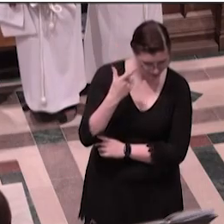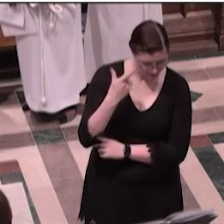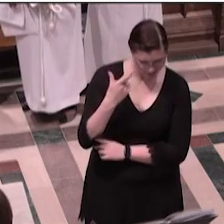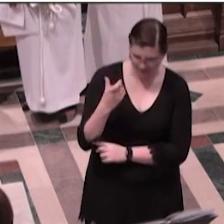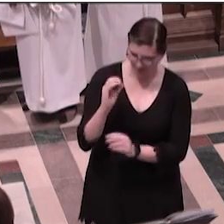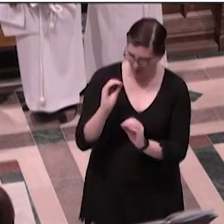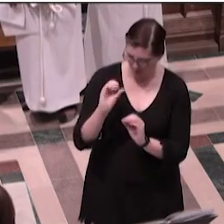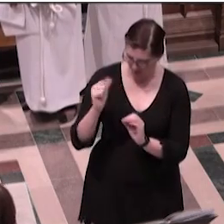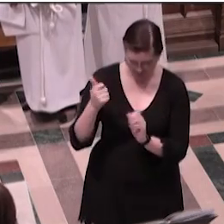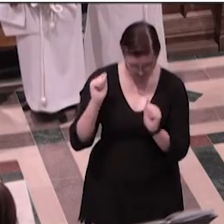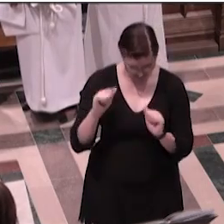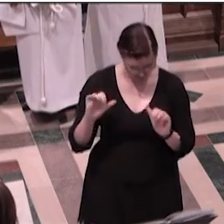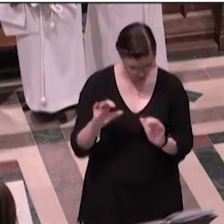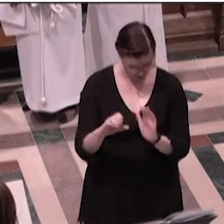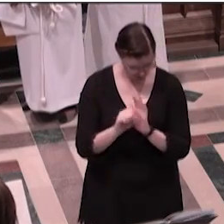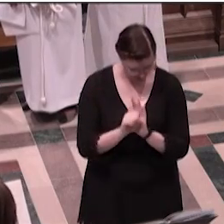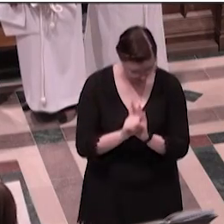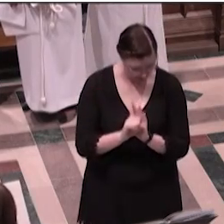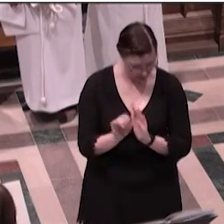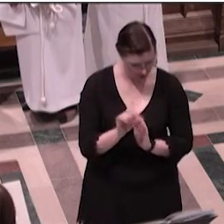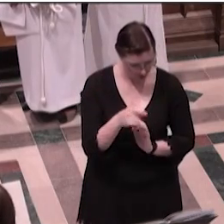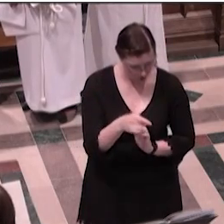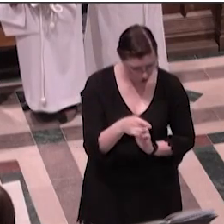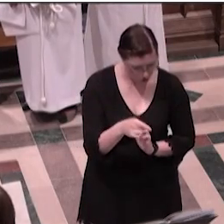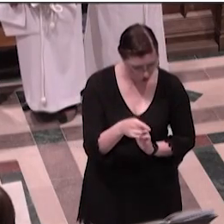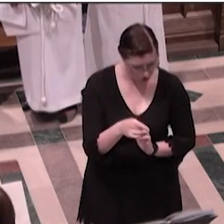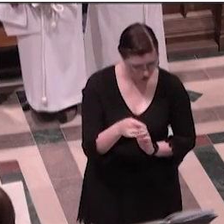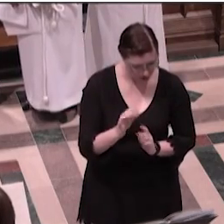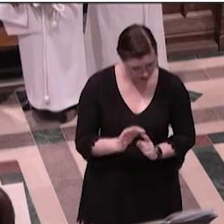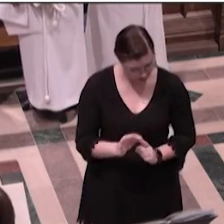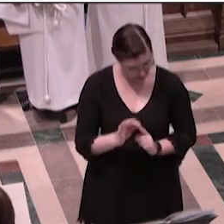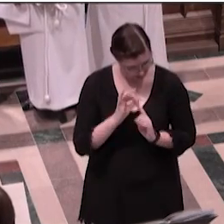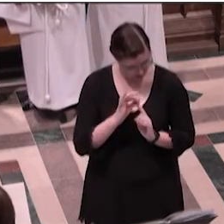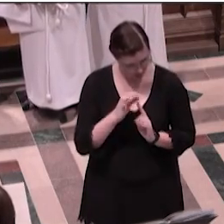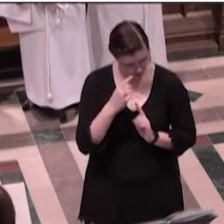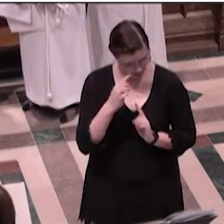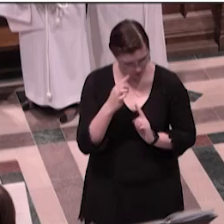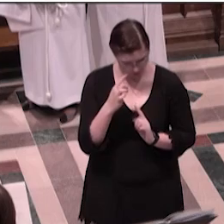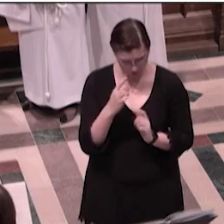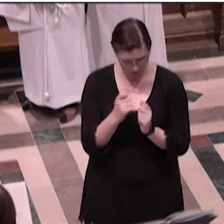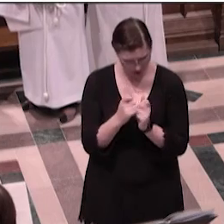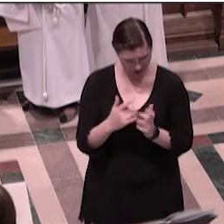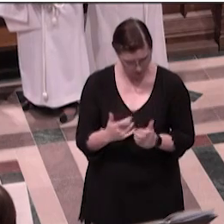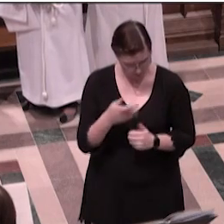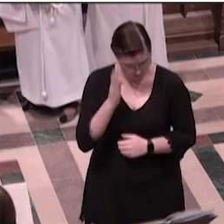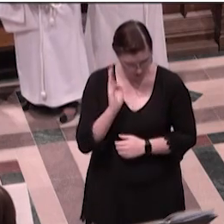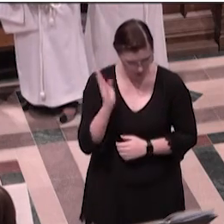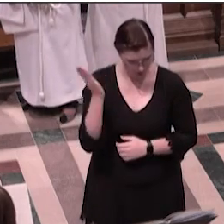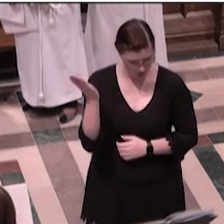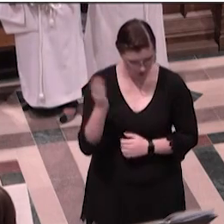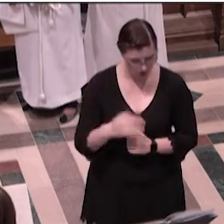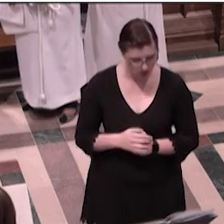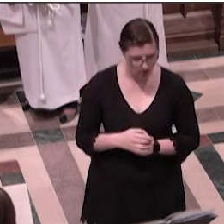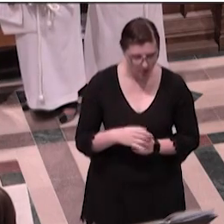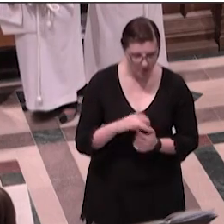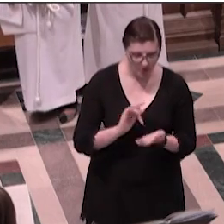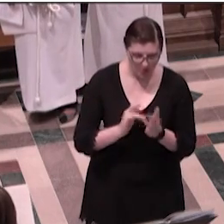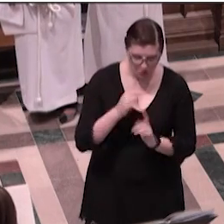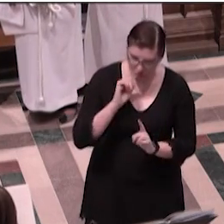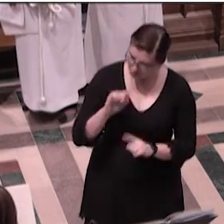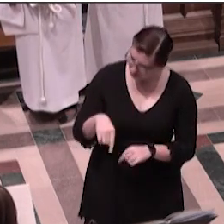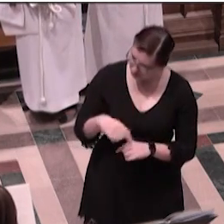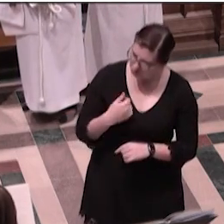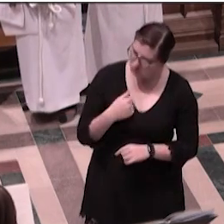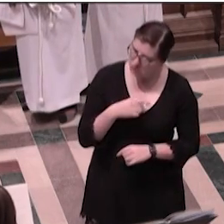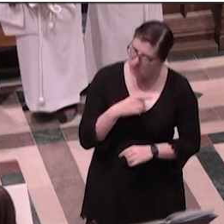these signs that you do apart from the presence of God." Jesus answered him, "Very truly, I tell you,